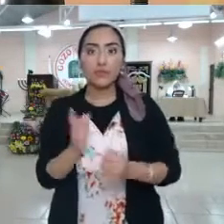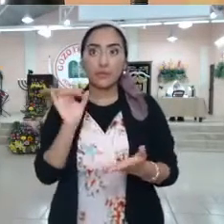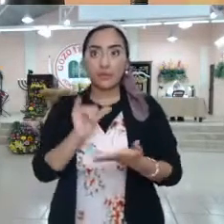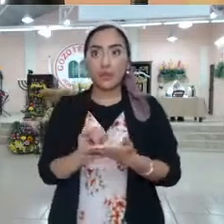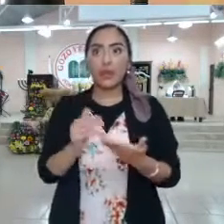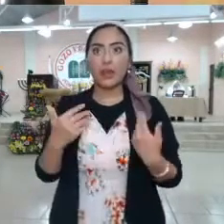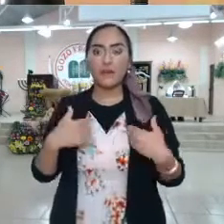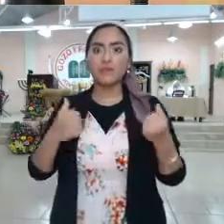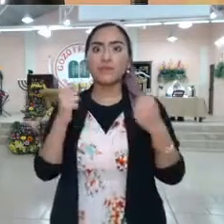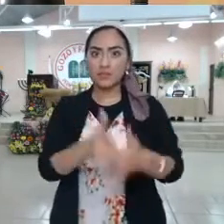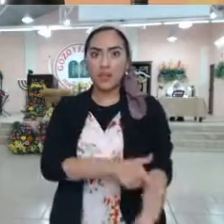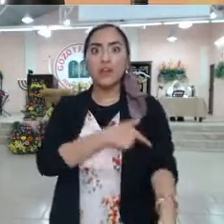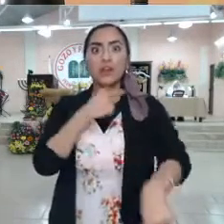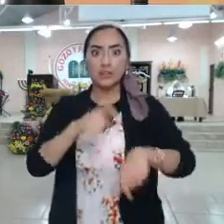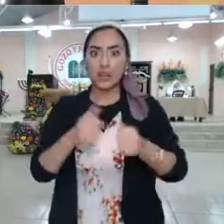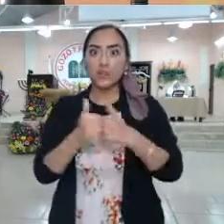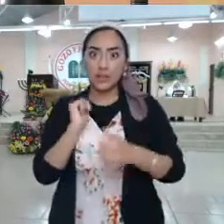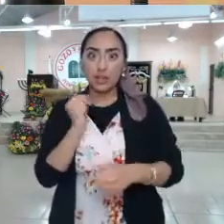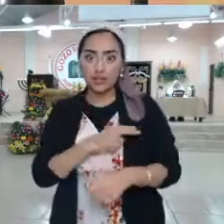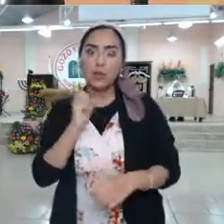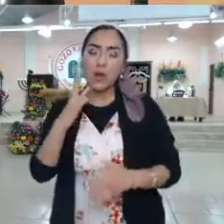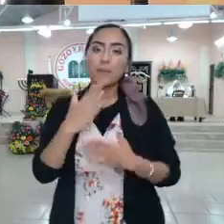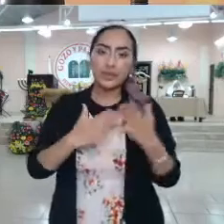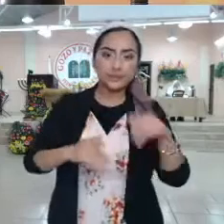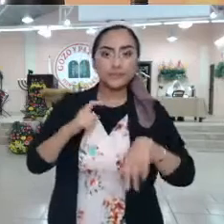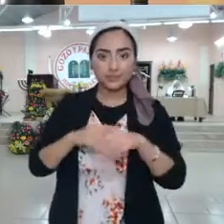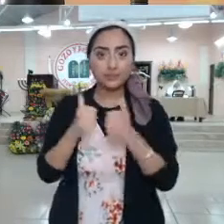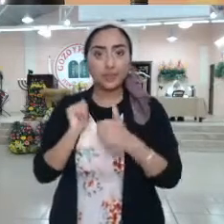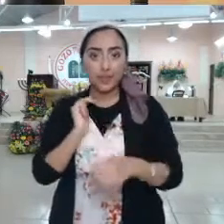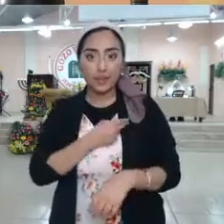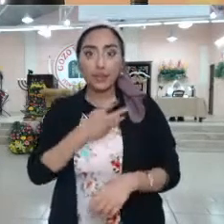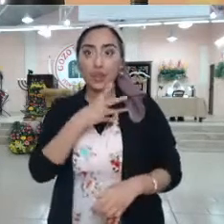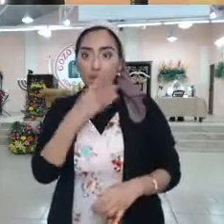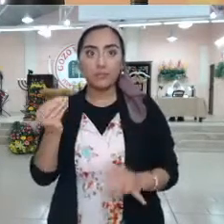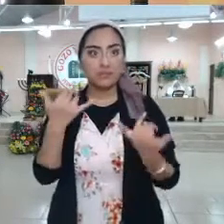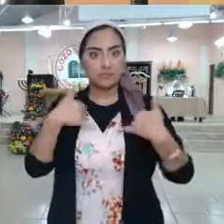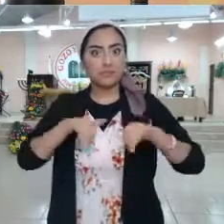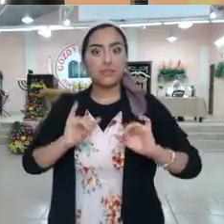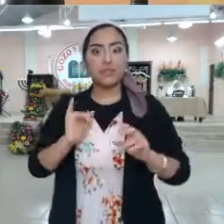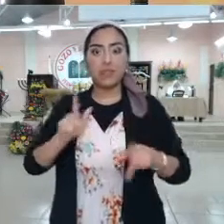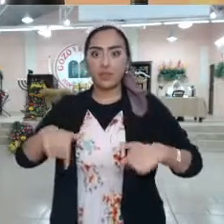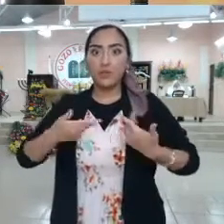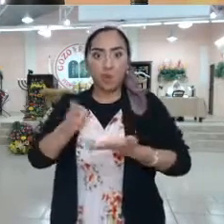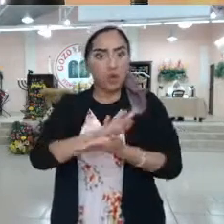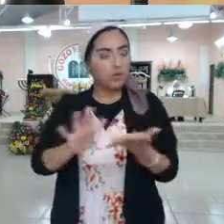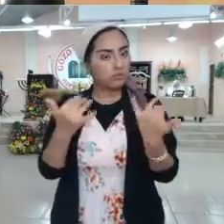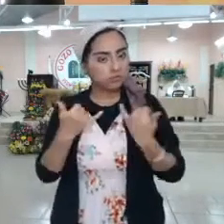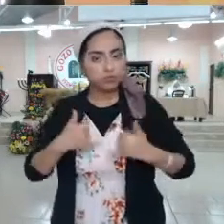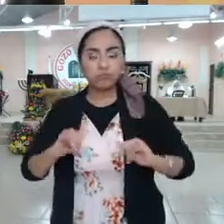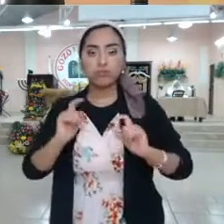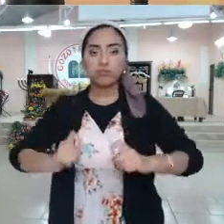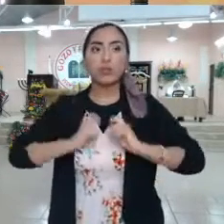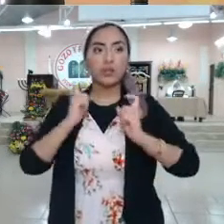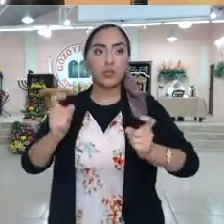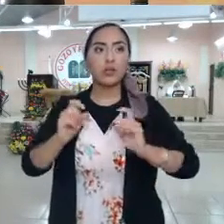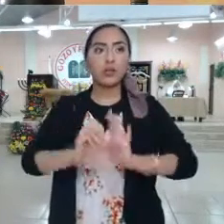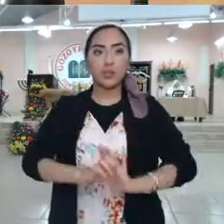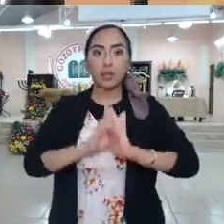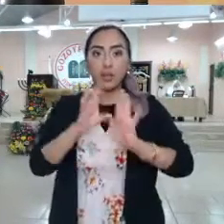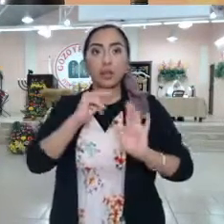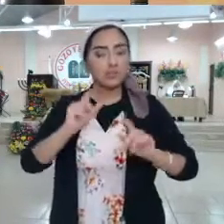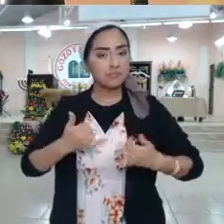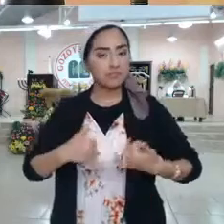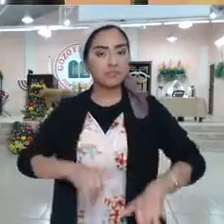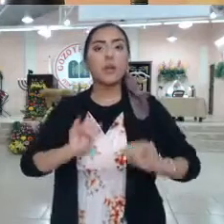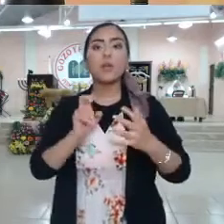sisters that they have a long time with us, that they've been studying a lot of time with us, and they keep keeping themselves in holiness. They keep